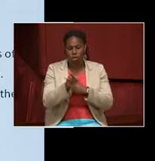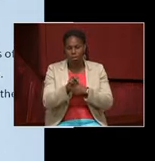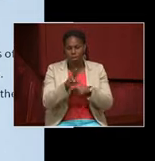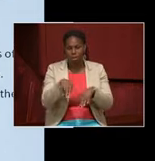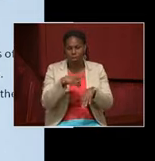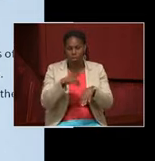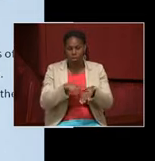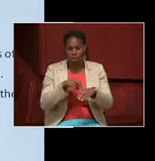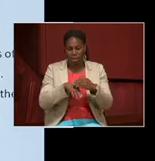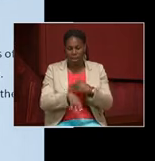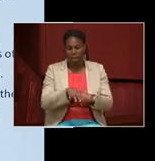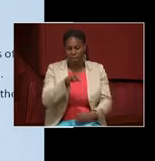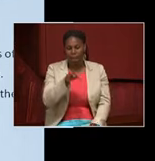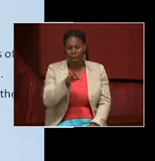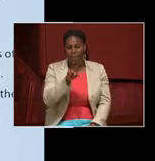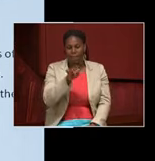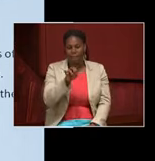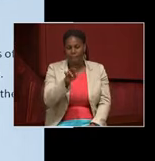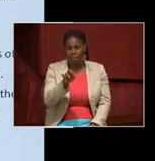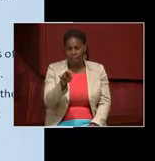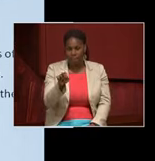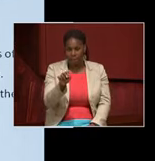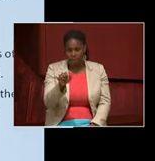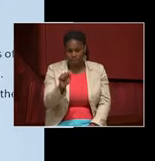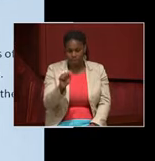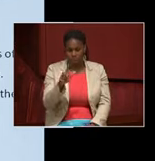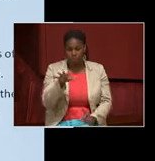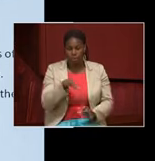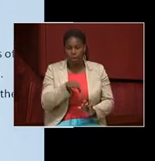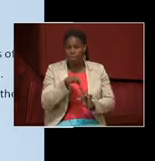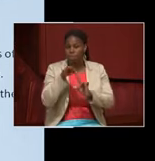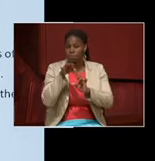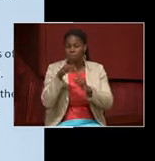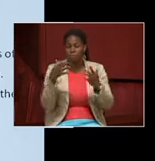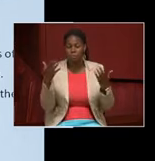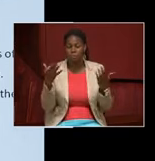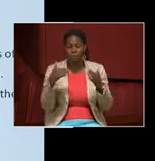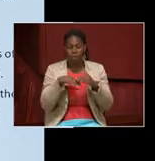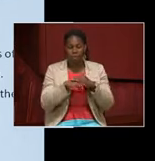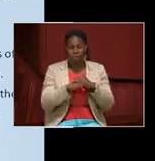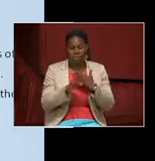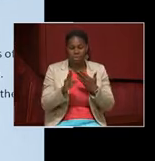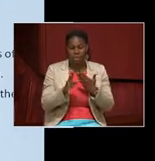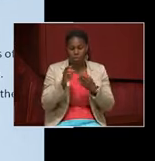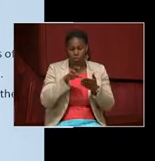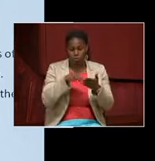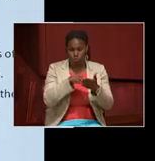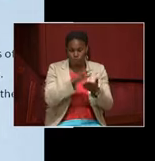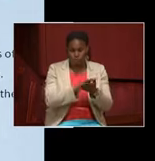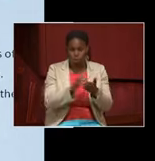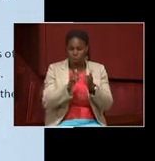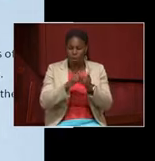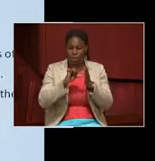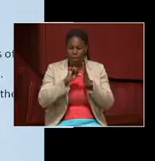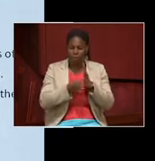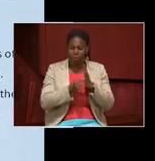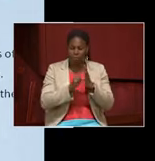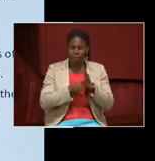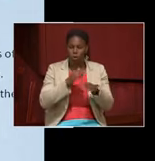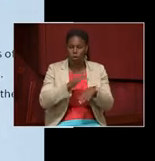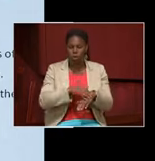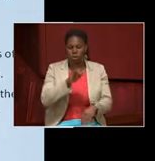in Vienna. Her specialty is in records of genealogical interest with an emphasis on Civil